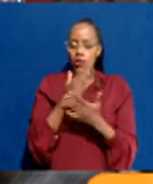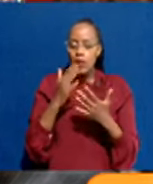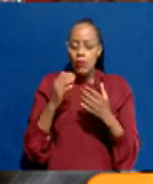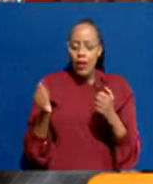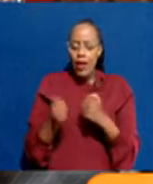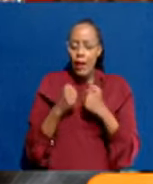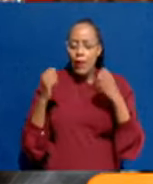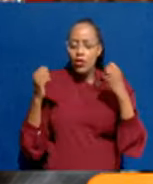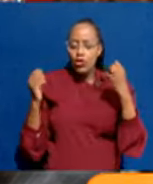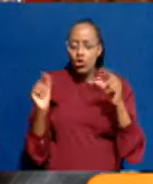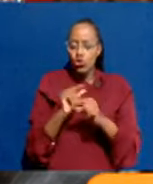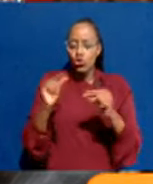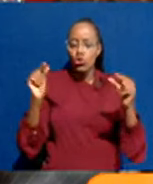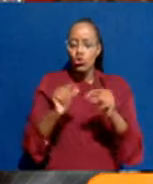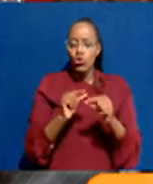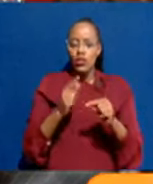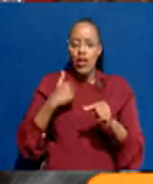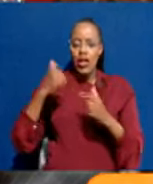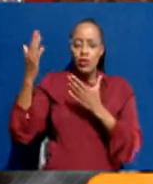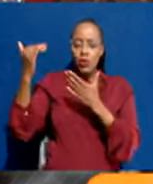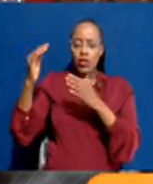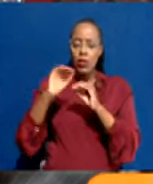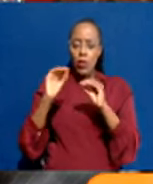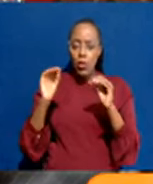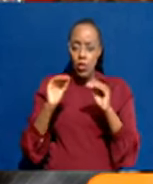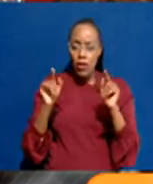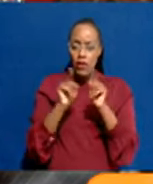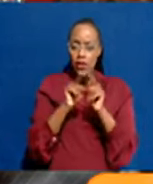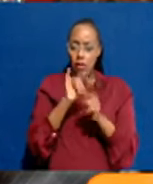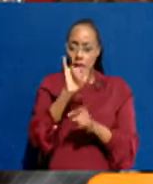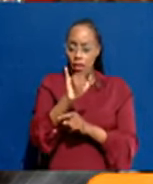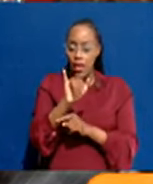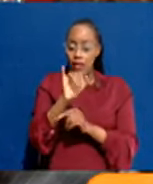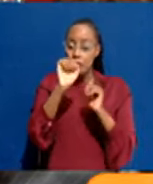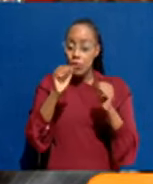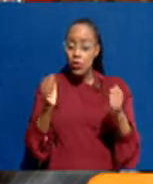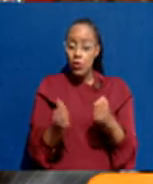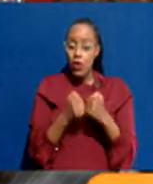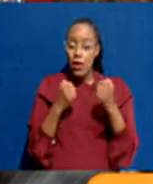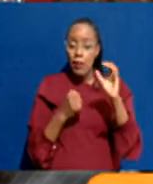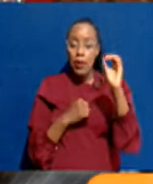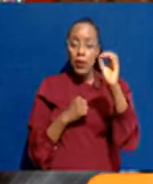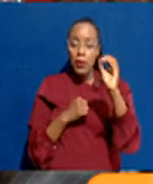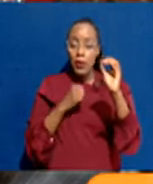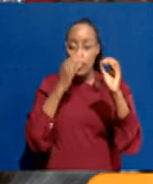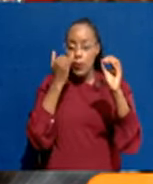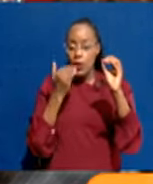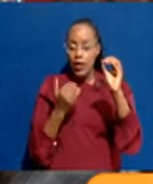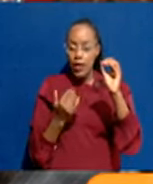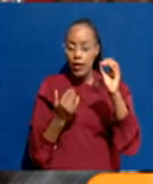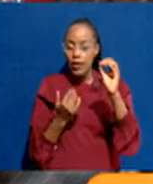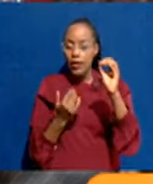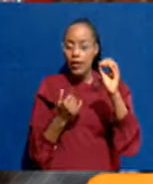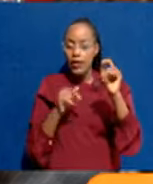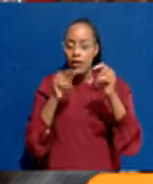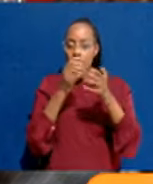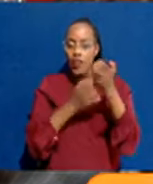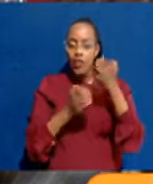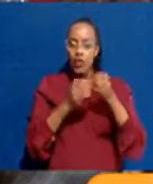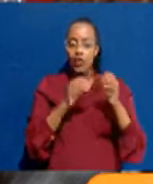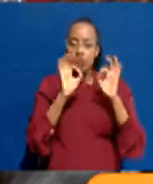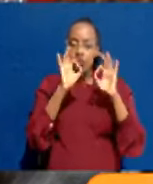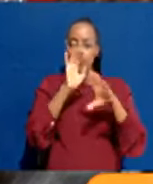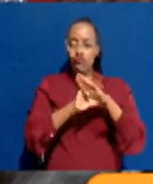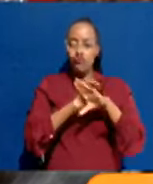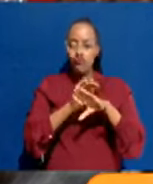Because we did not expect a thing like that one to happen. because the economy was doing very